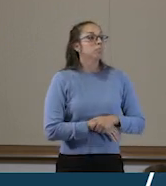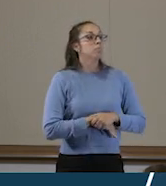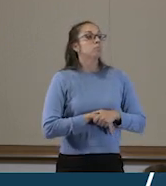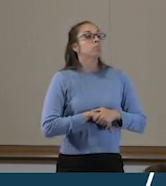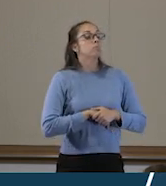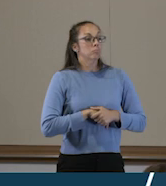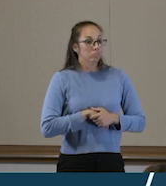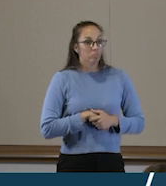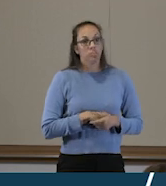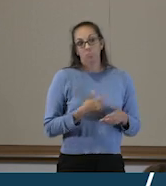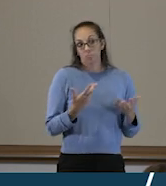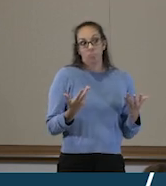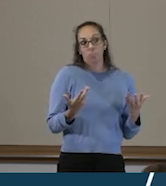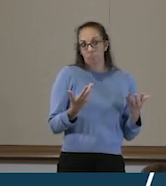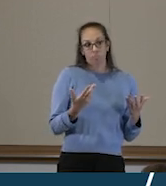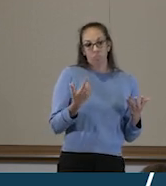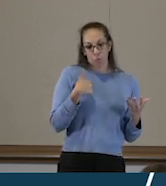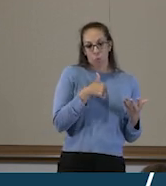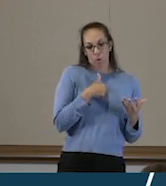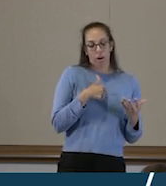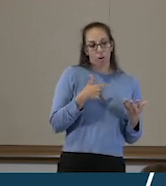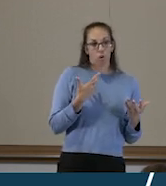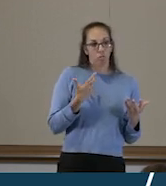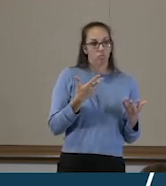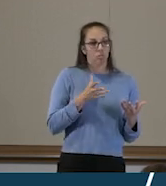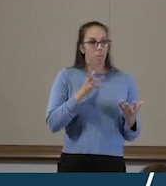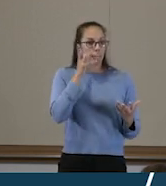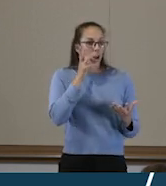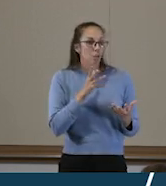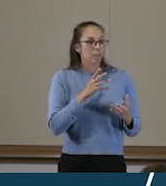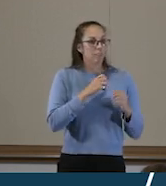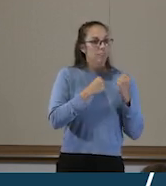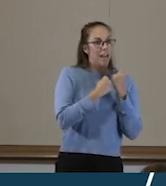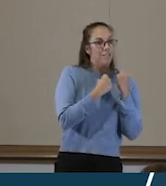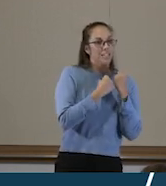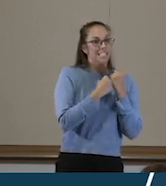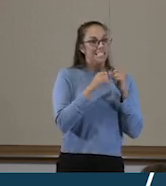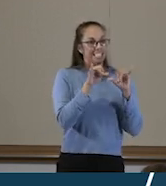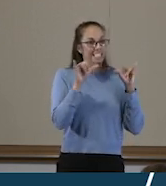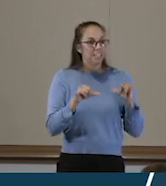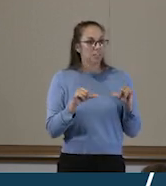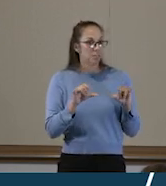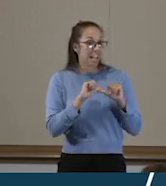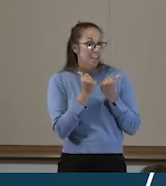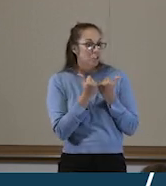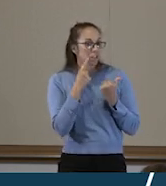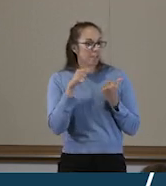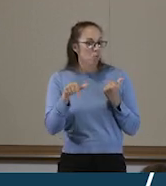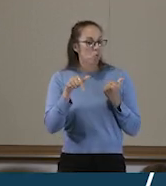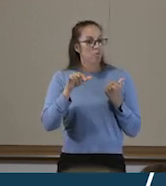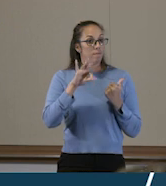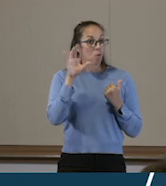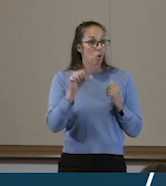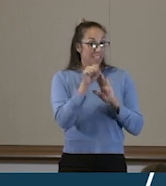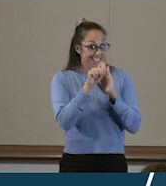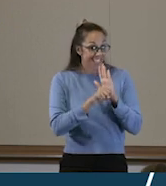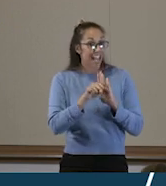because we are the protection and advocacy system agency for the state of Florida, we do not charge anything.